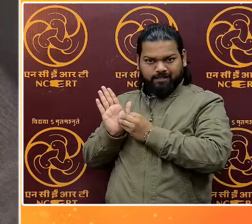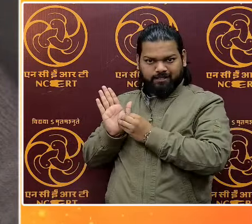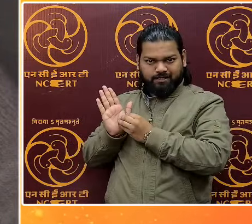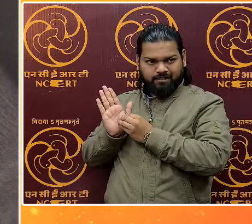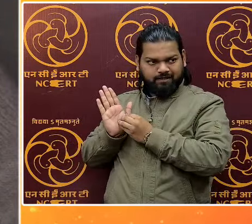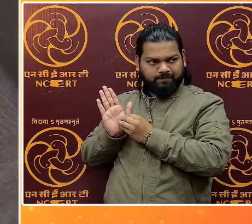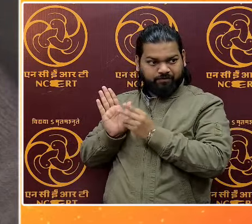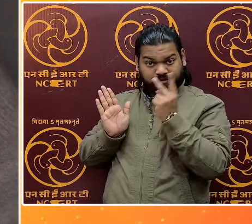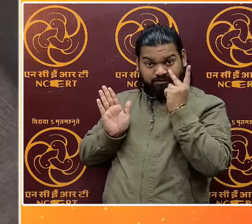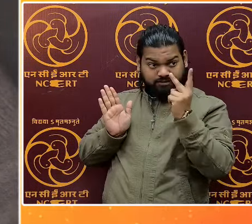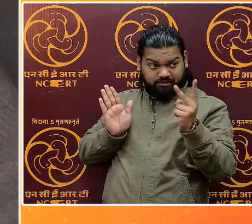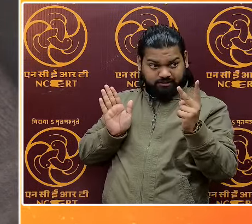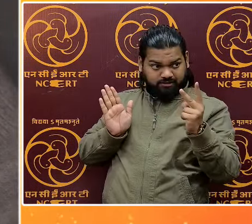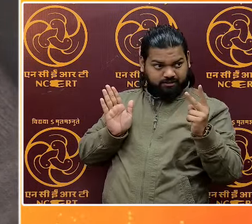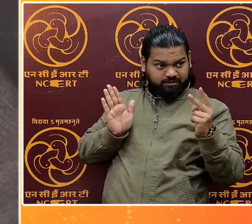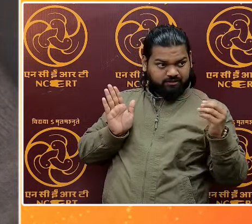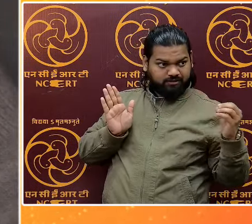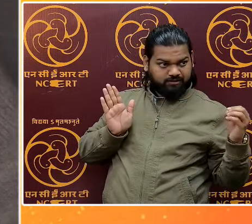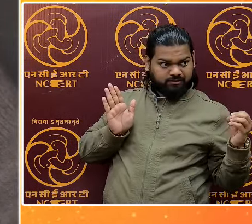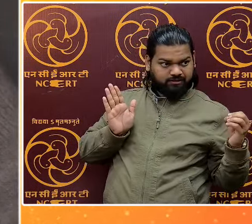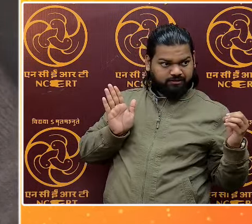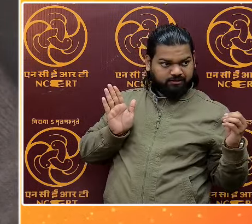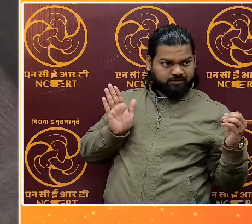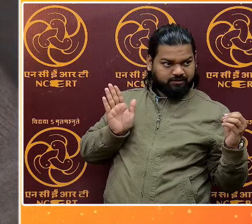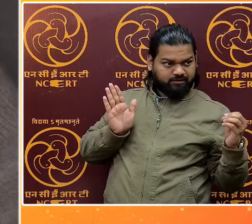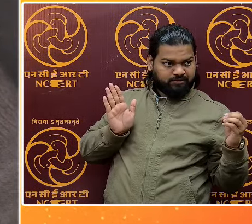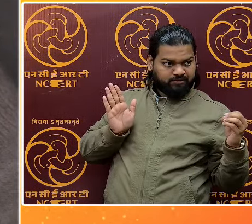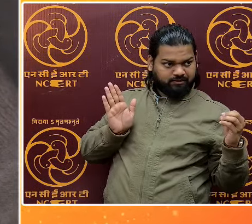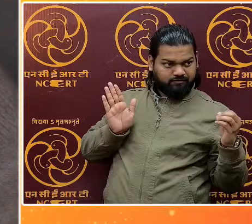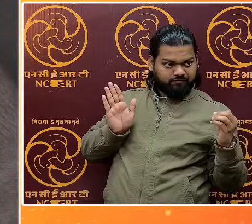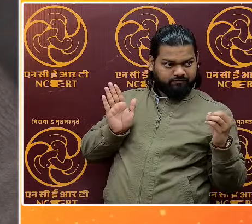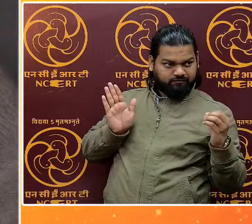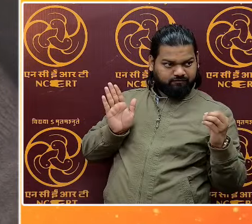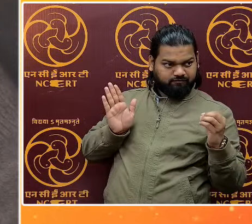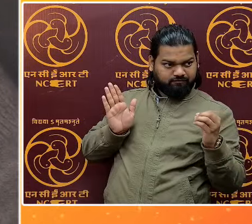and if you see, is it visible